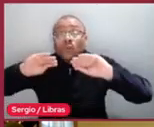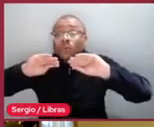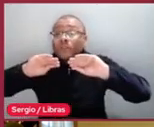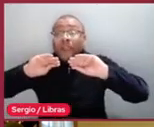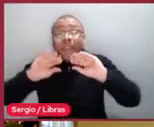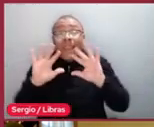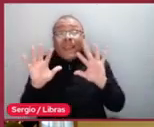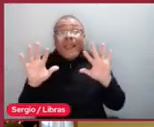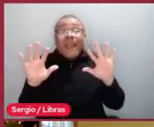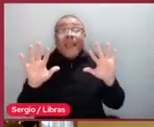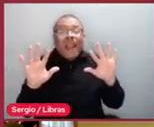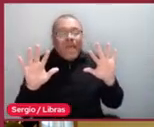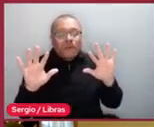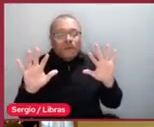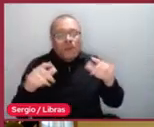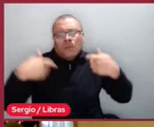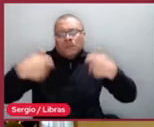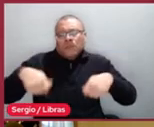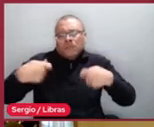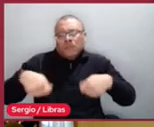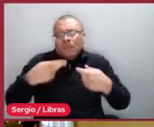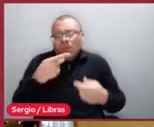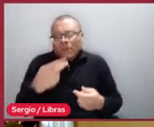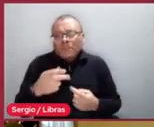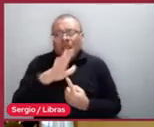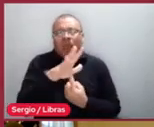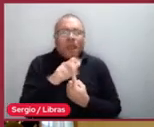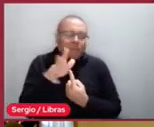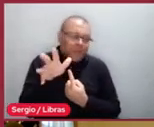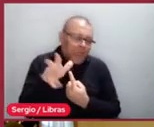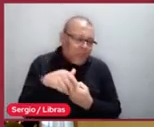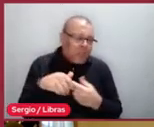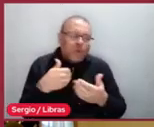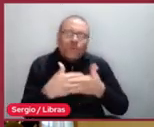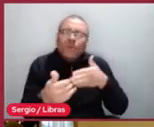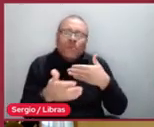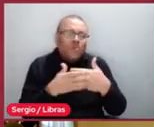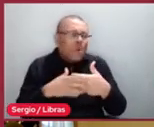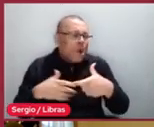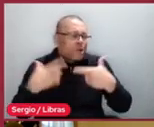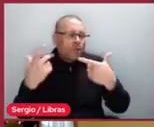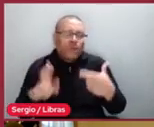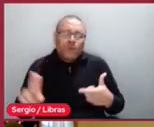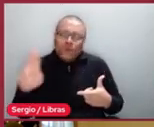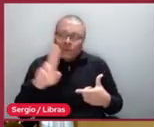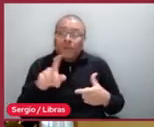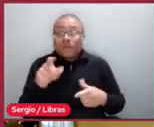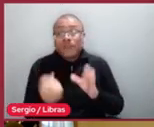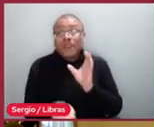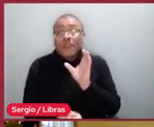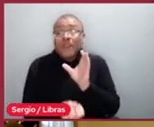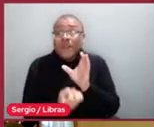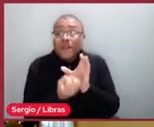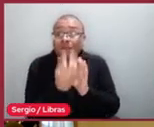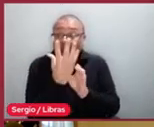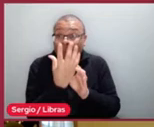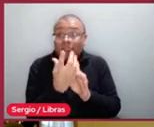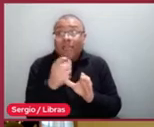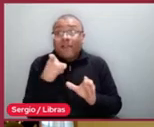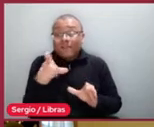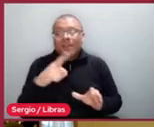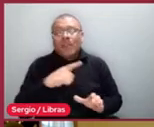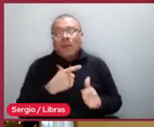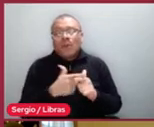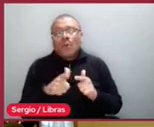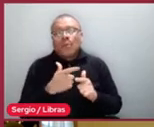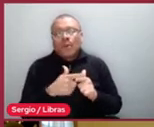merge this. We would have to add APIs for every situation, and we can't create them programmatically